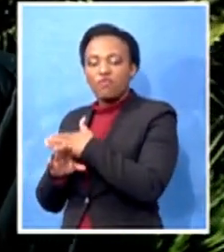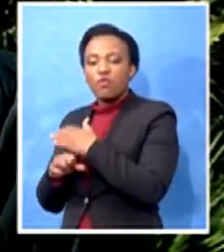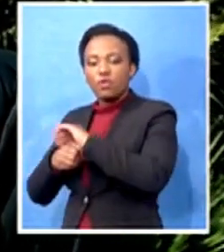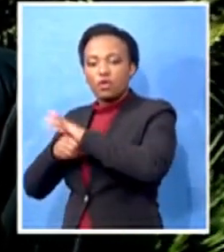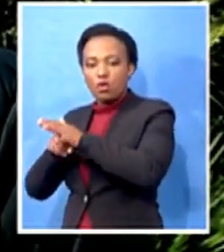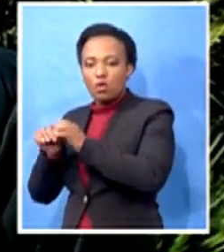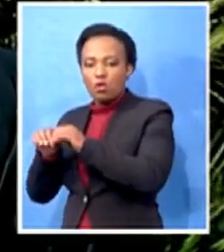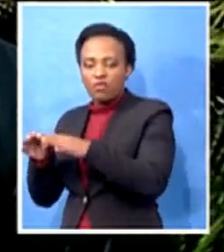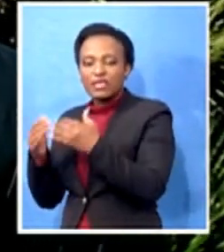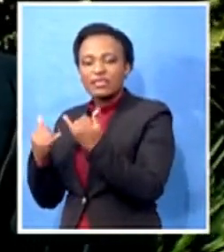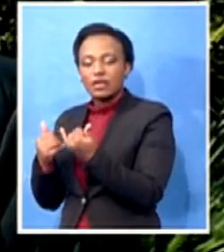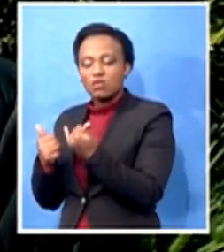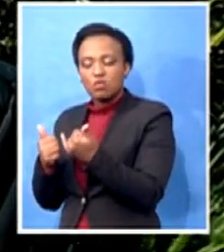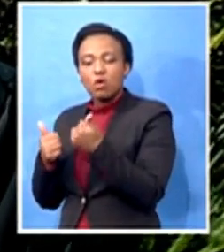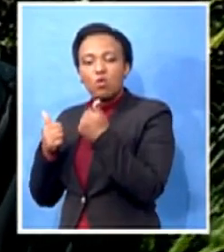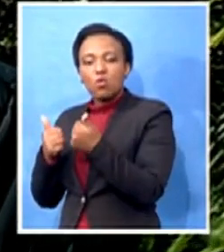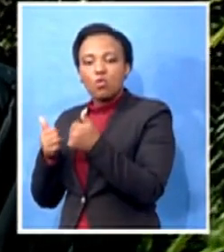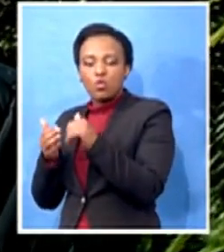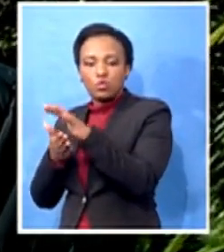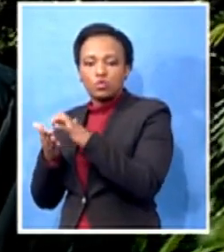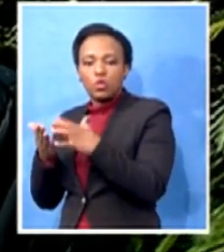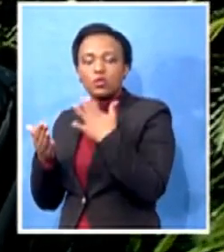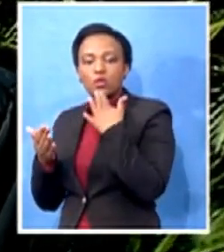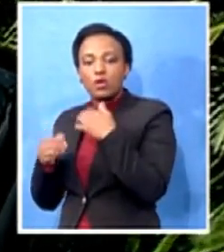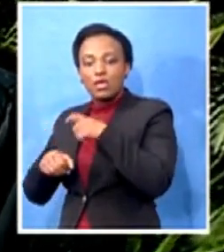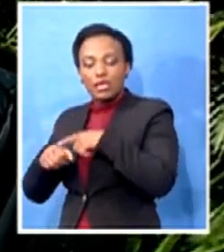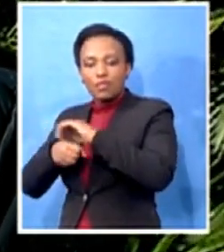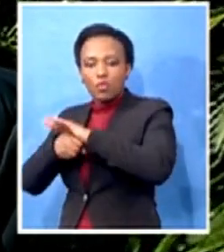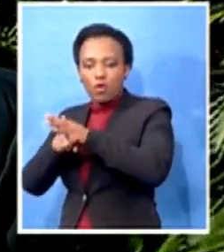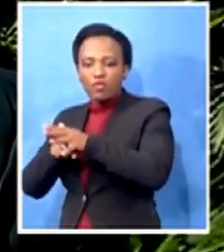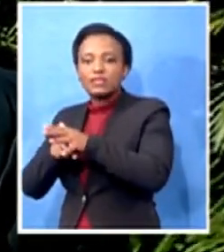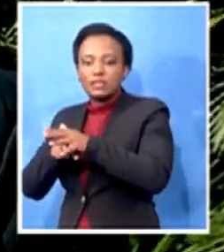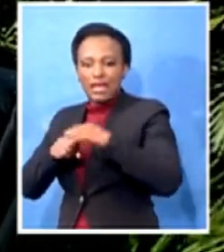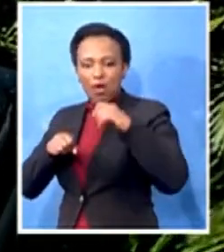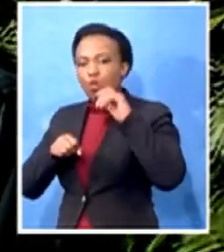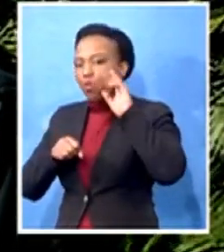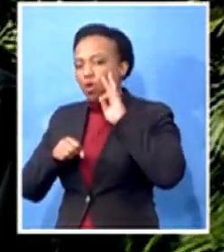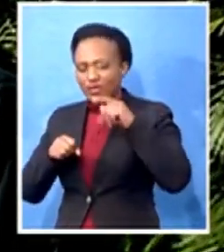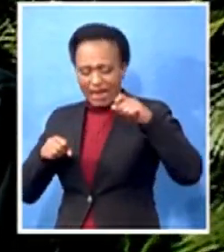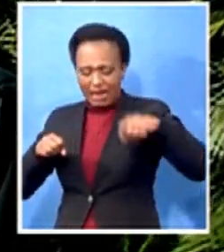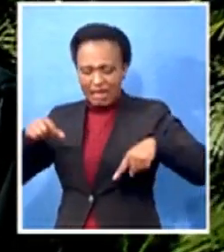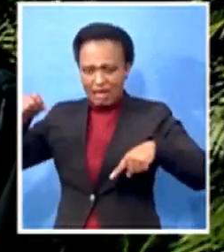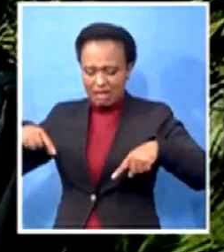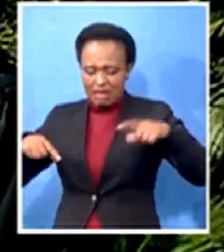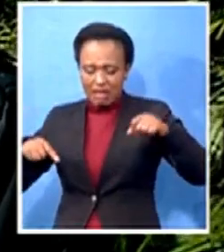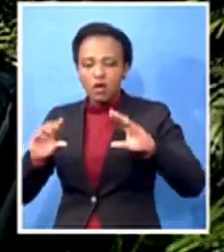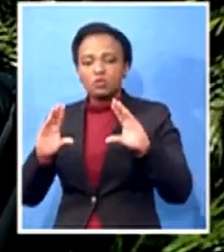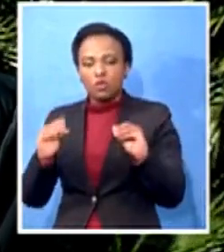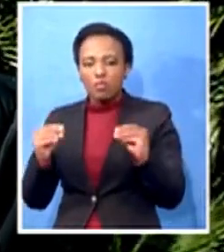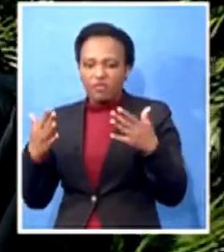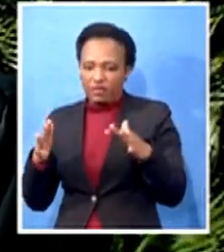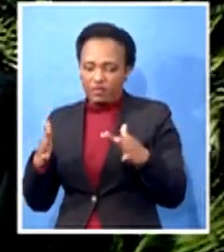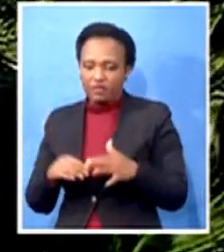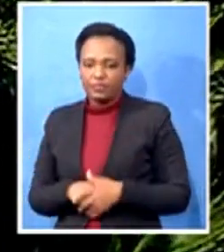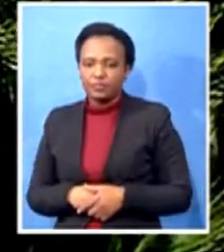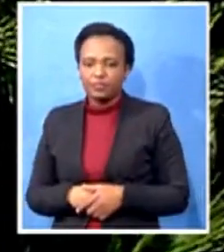leaks, due to the COVID-19 virus, you've seen a decrease and also an increase in the water leaks in the province. Okay, thank you. One of the